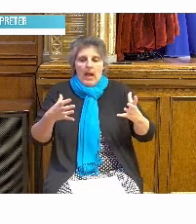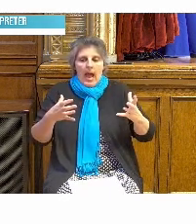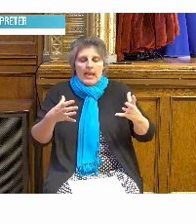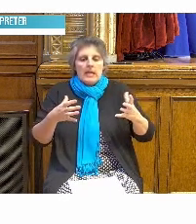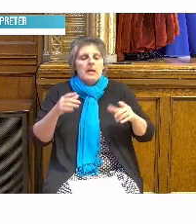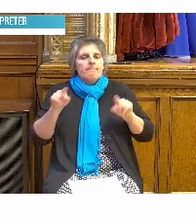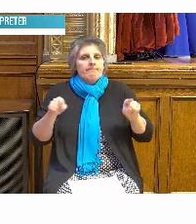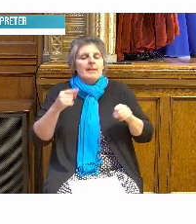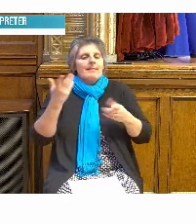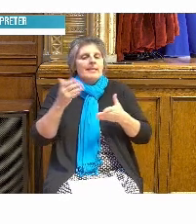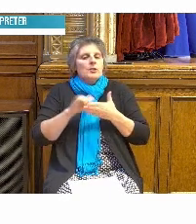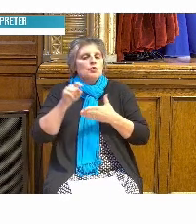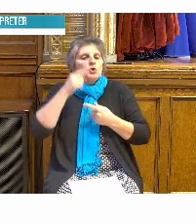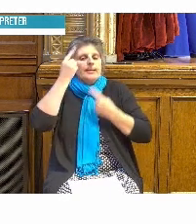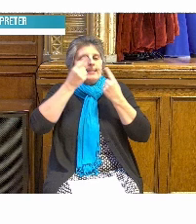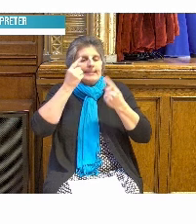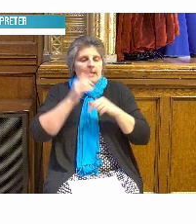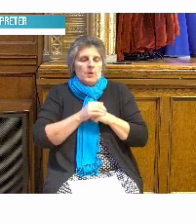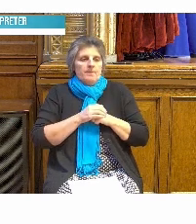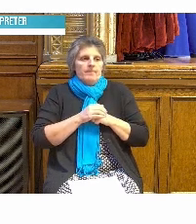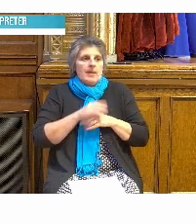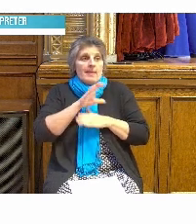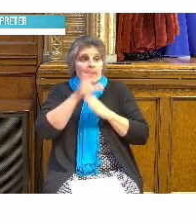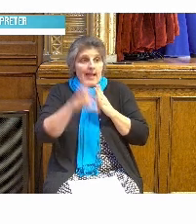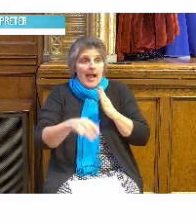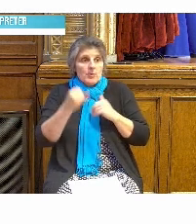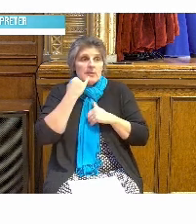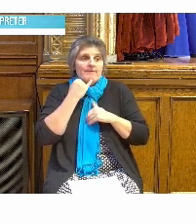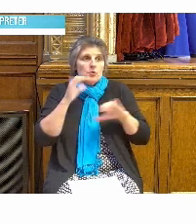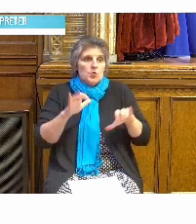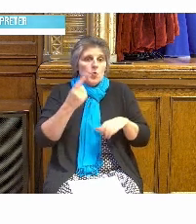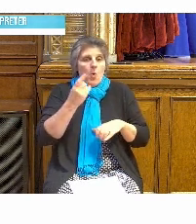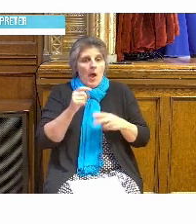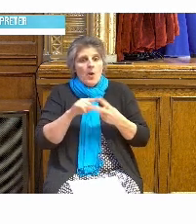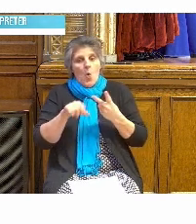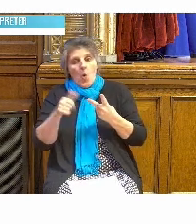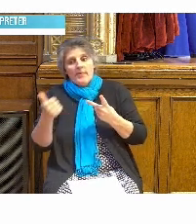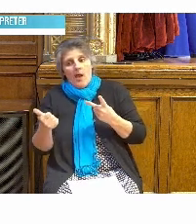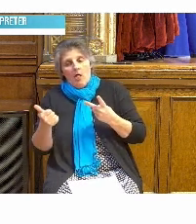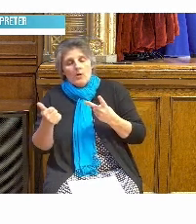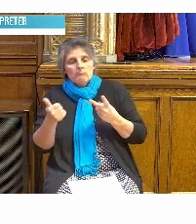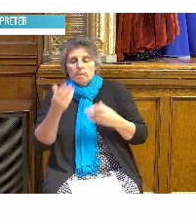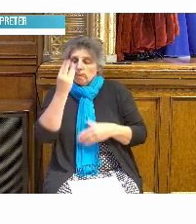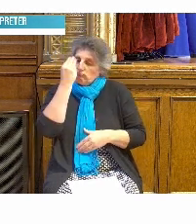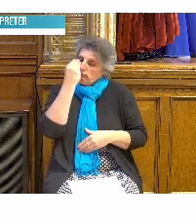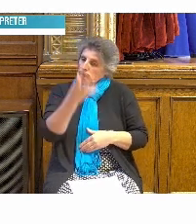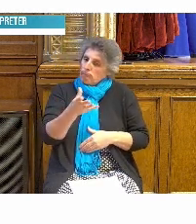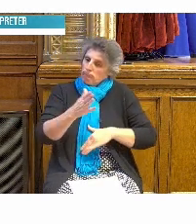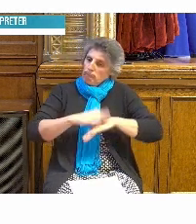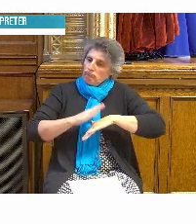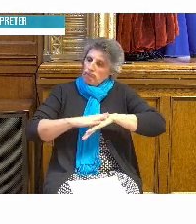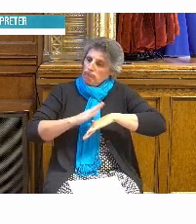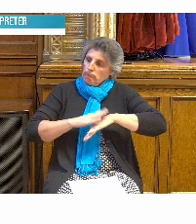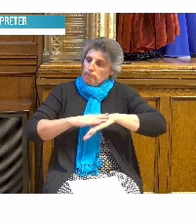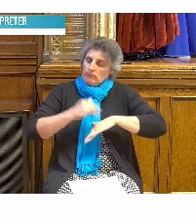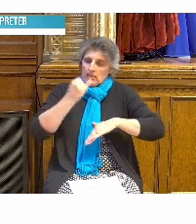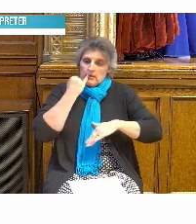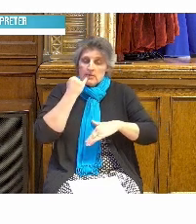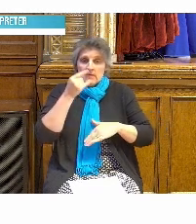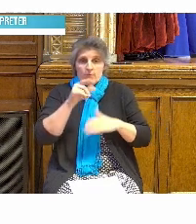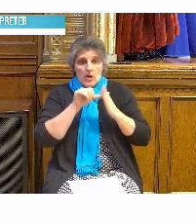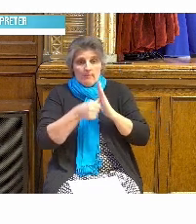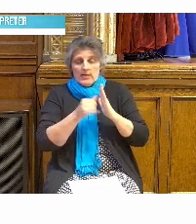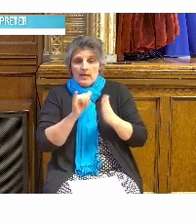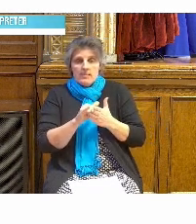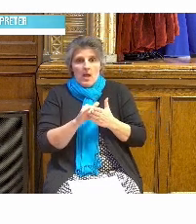be considered, the consequences if we go one way or the other. And so I'm just letting you all know, if you're emphasizing that